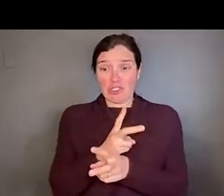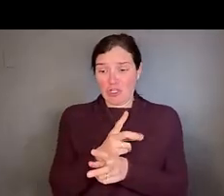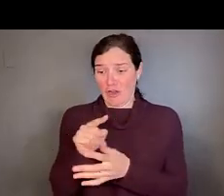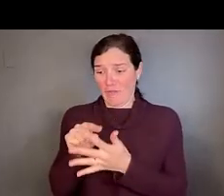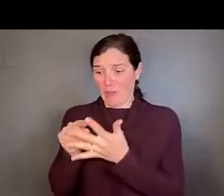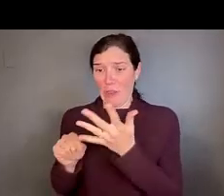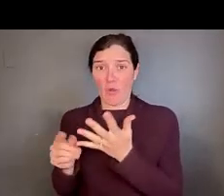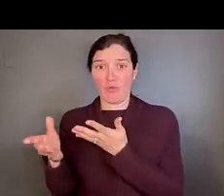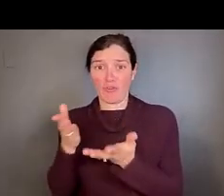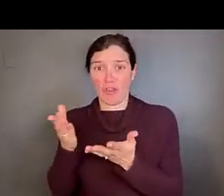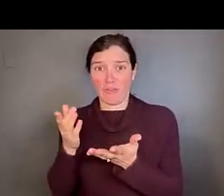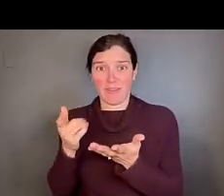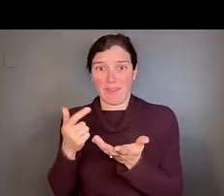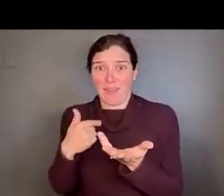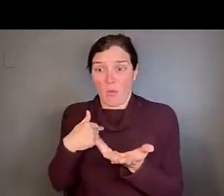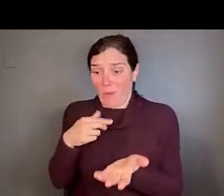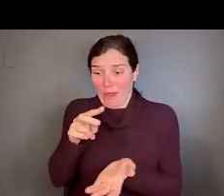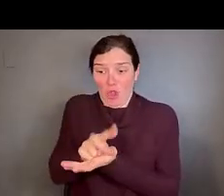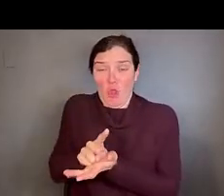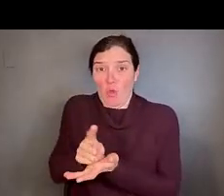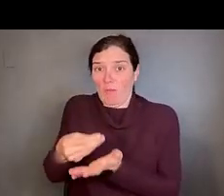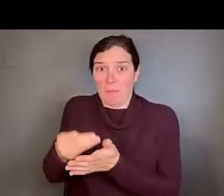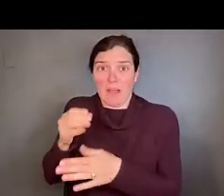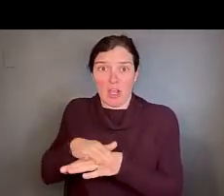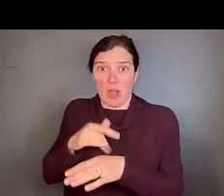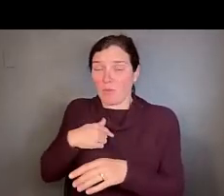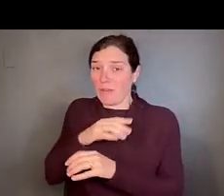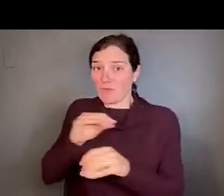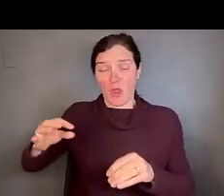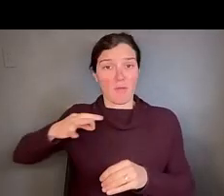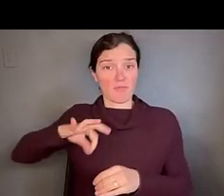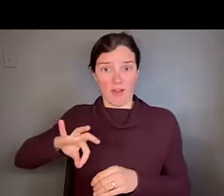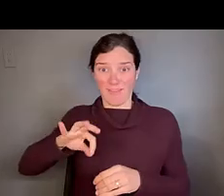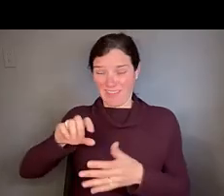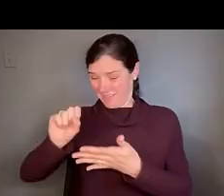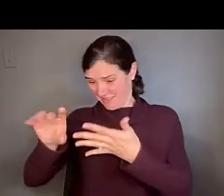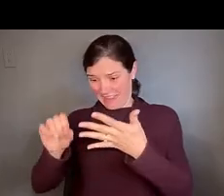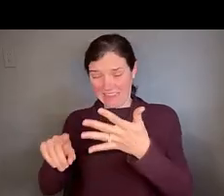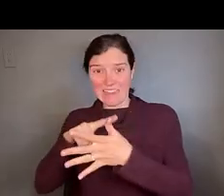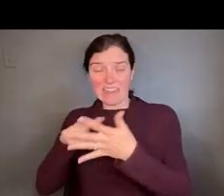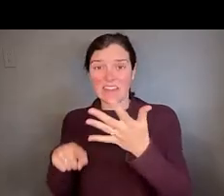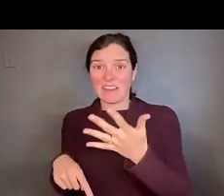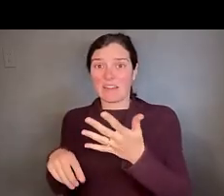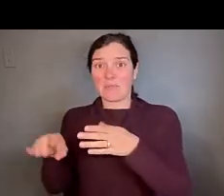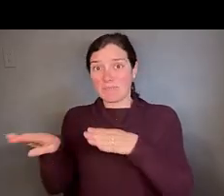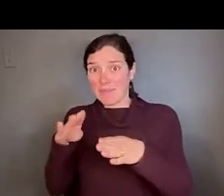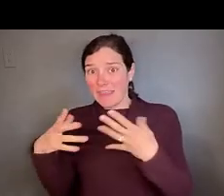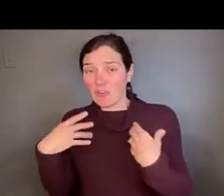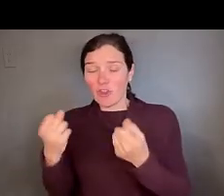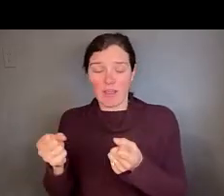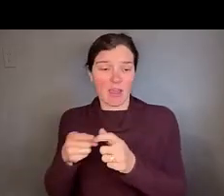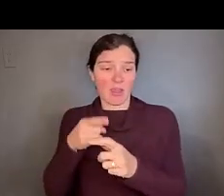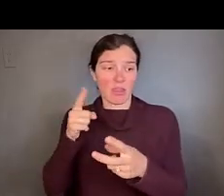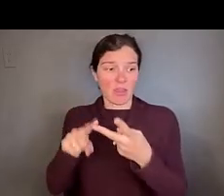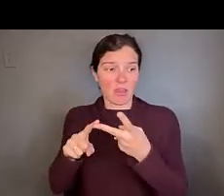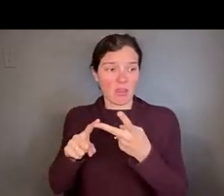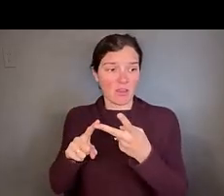those services that care for all those things I listed, behavioral health,